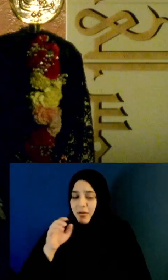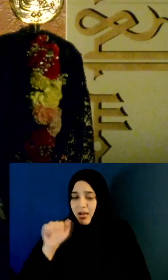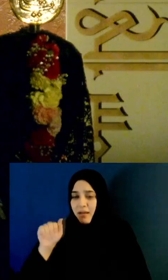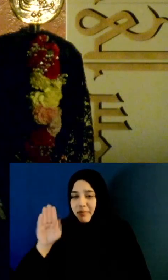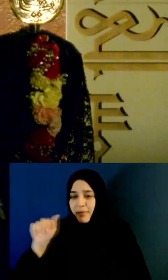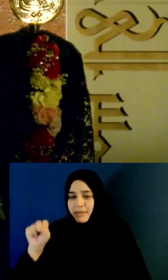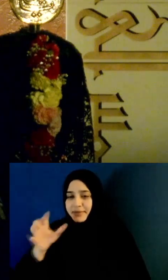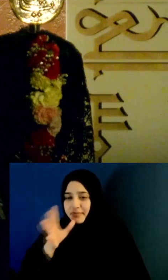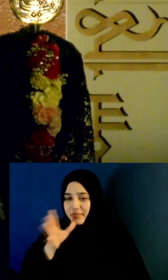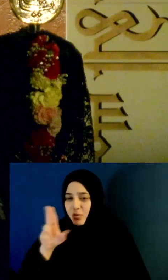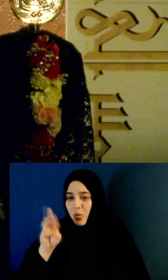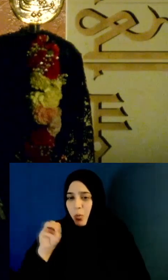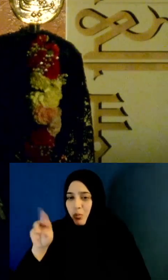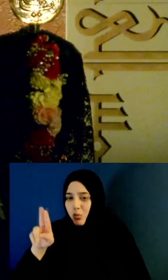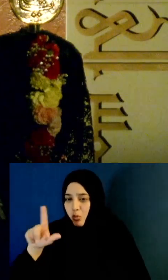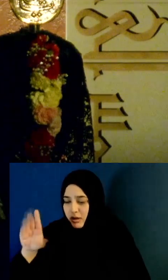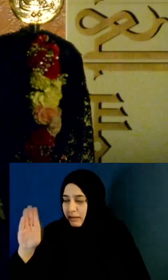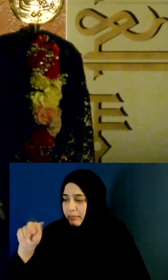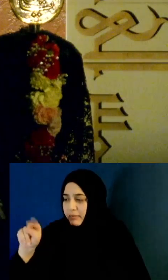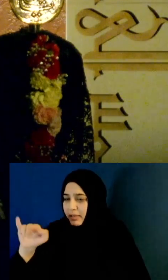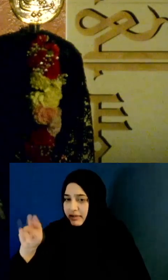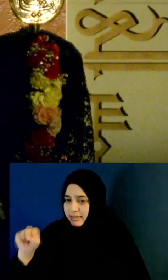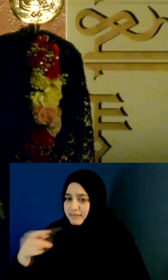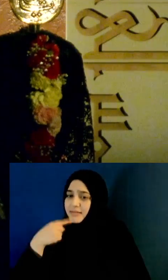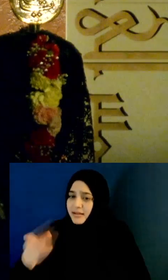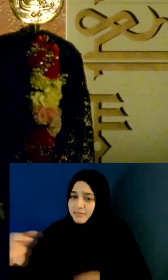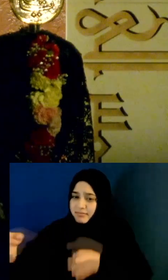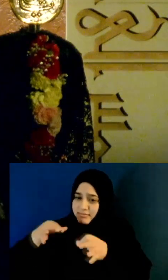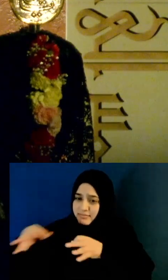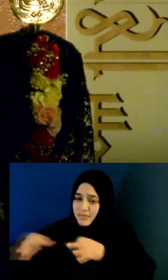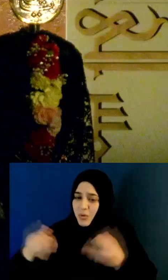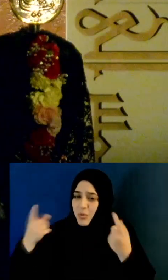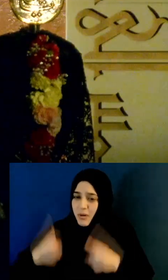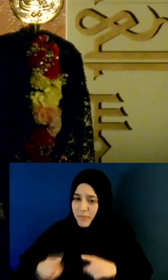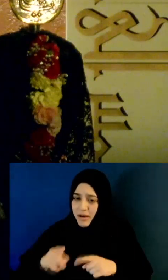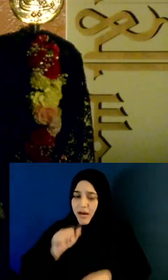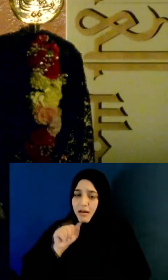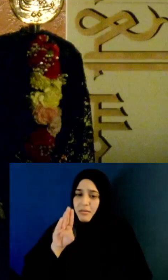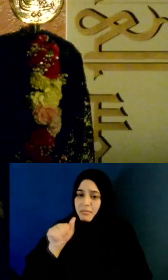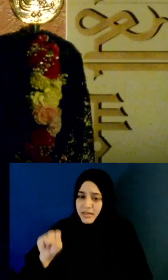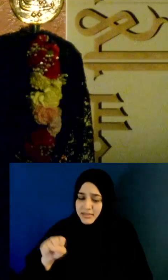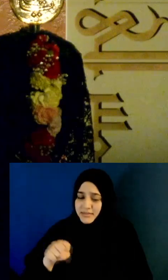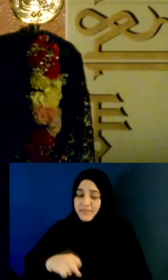came and surrounded his body. They began to kick him one after the other."